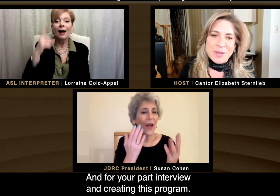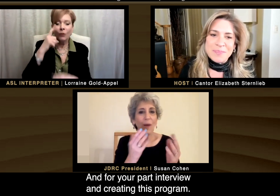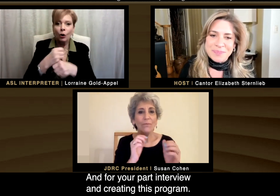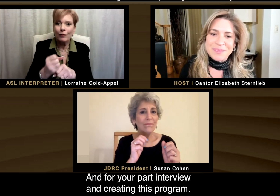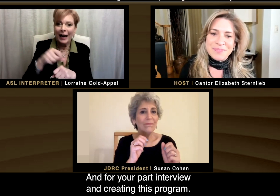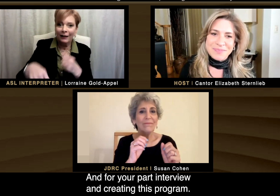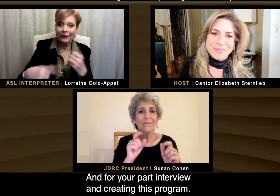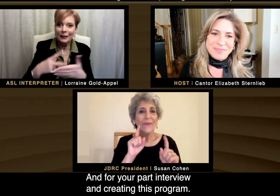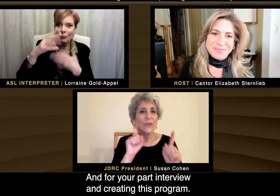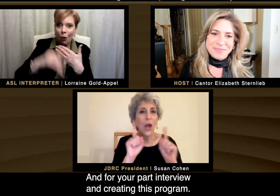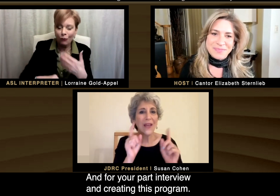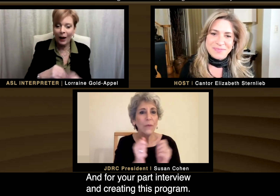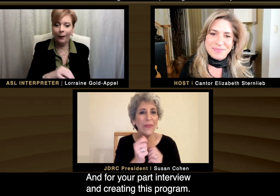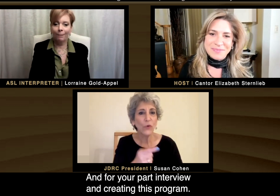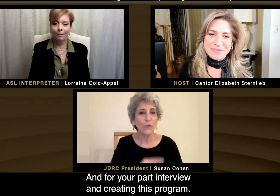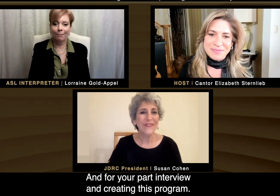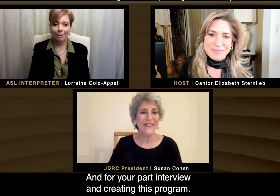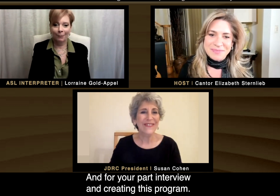this program.